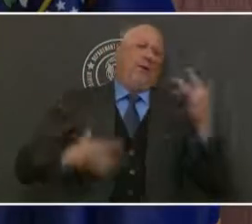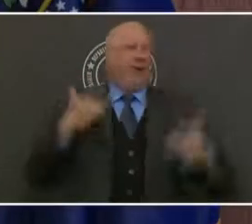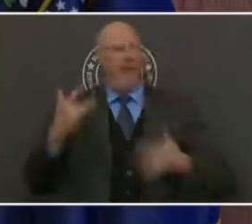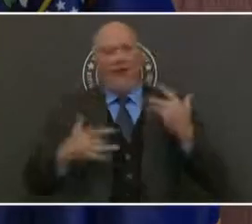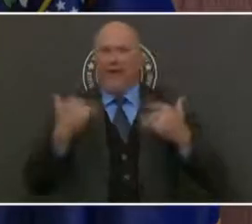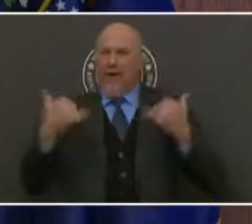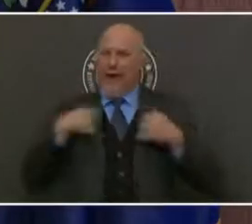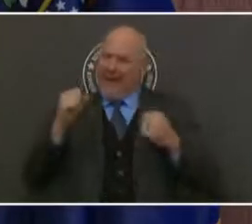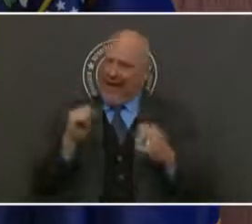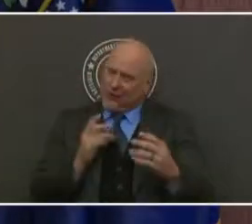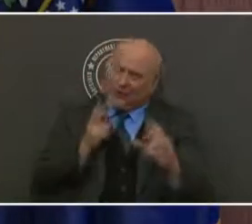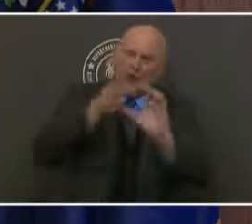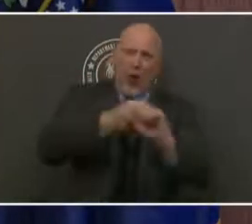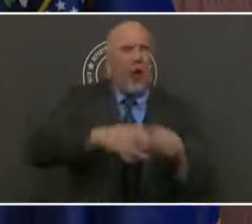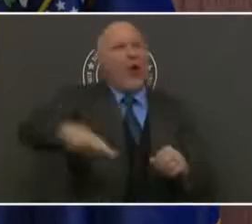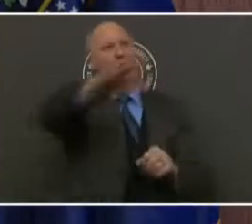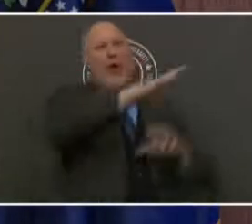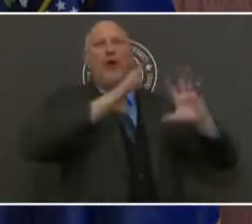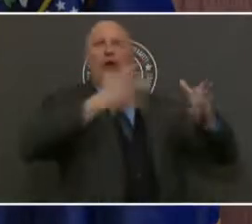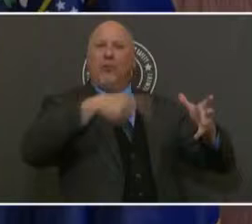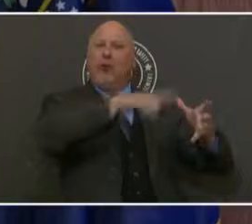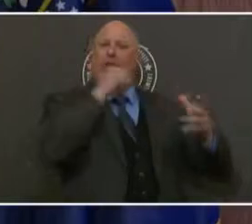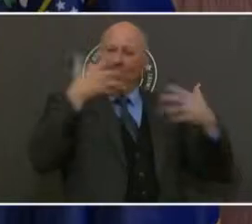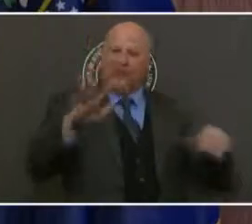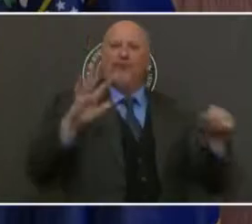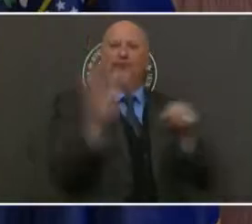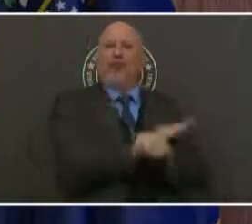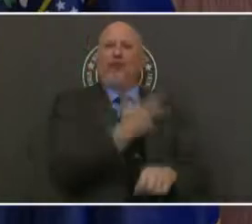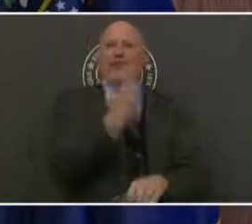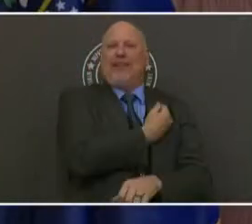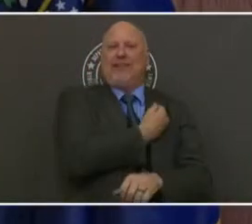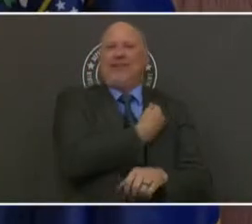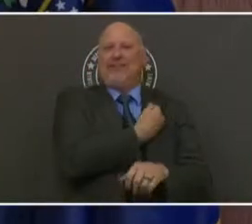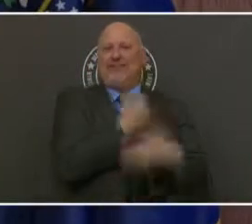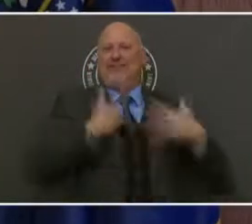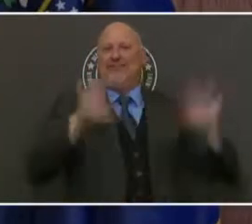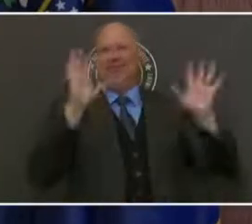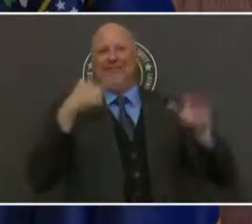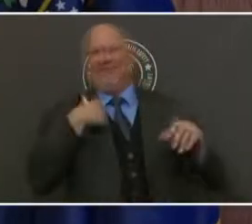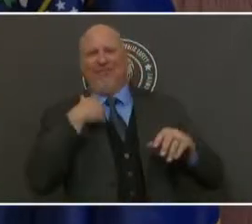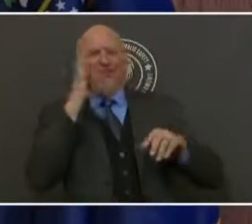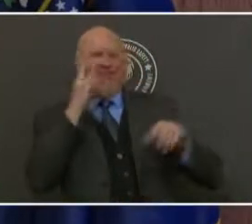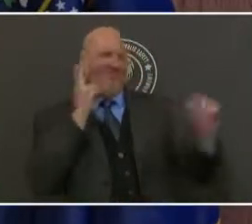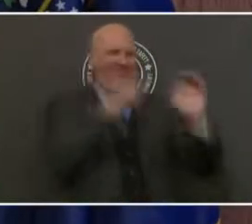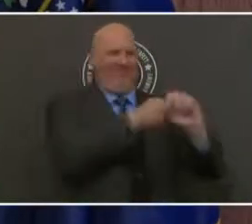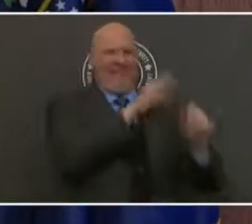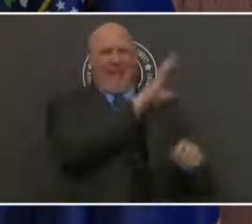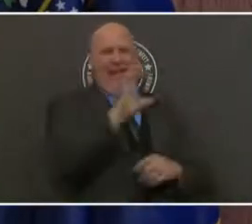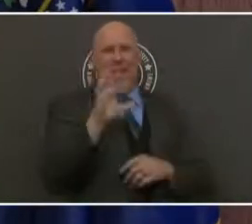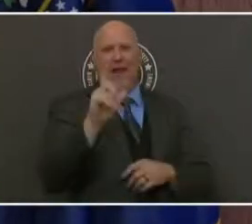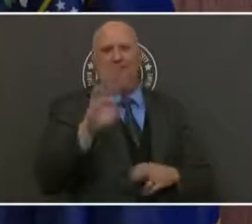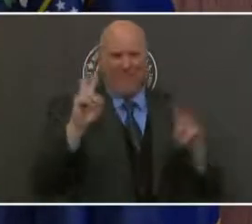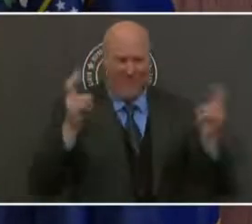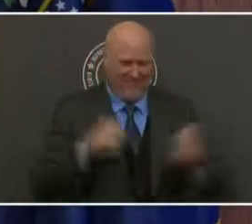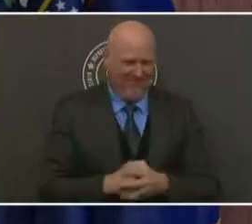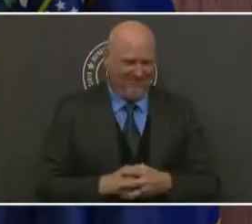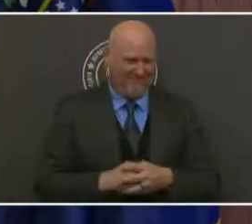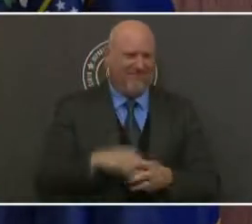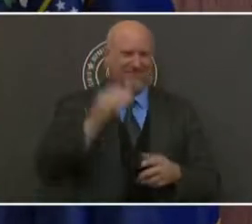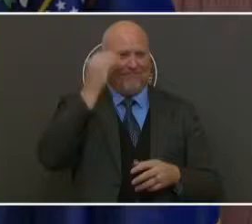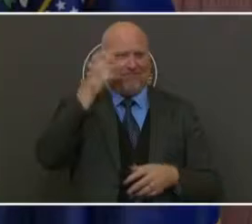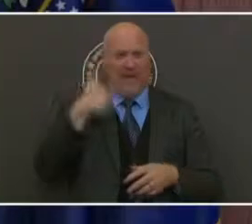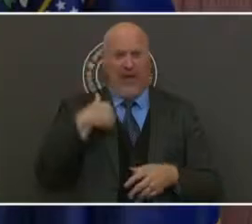was sworn into office, there were only 305 Utahns who were fully vaccinated, and now